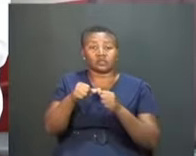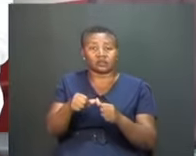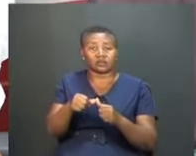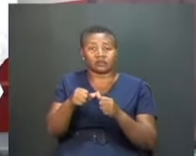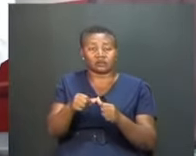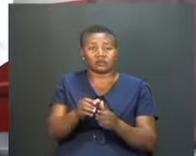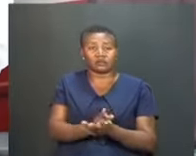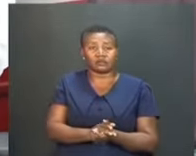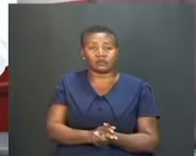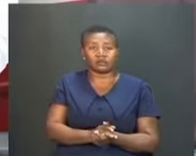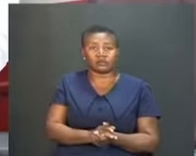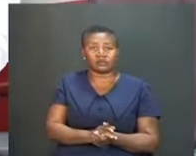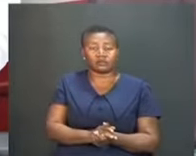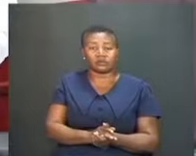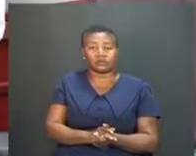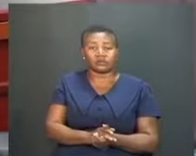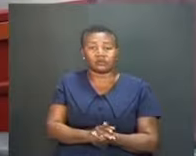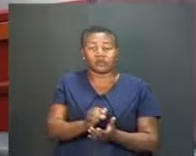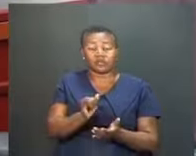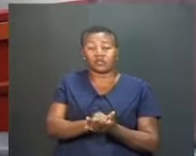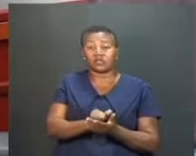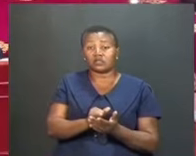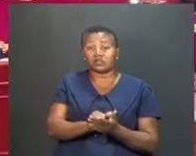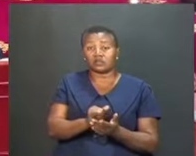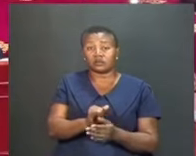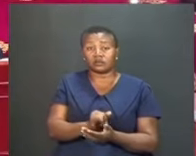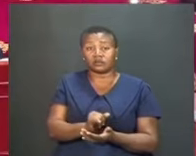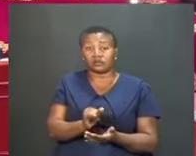prayer on this rising. Thank you.